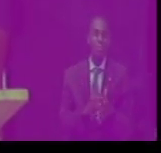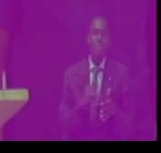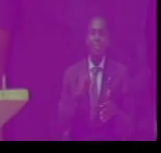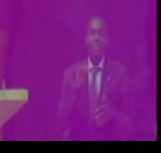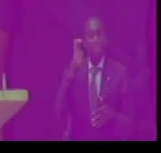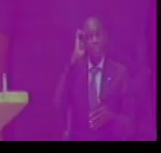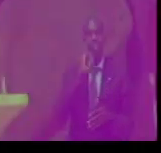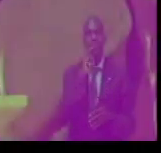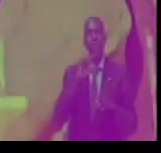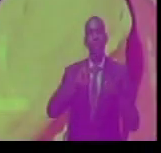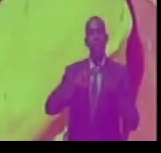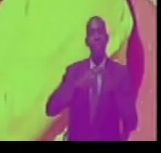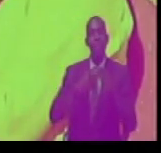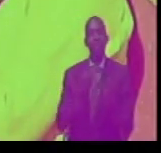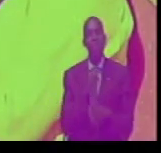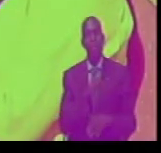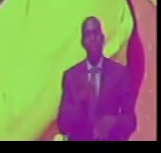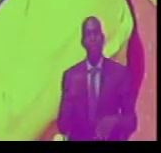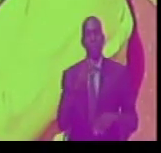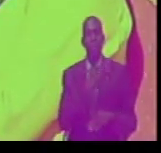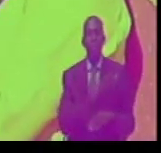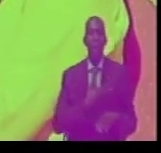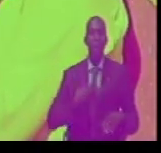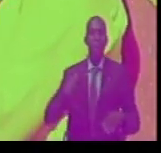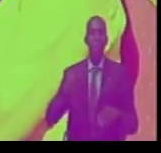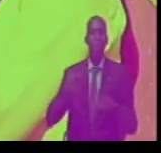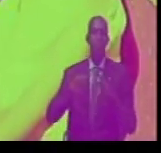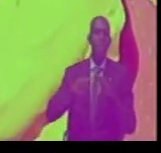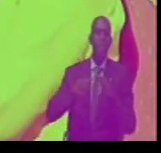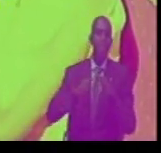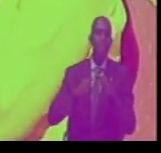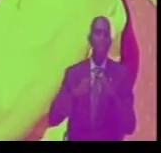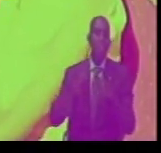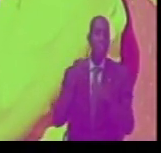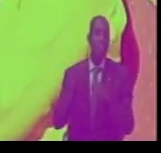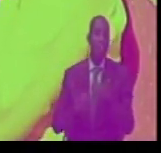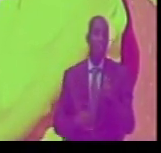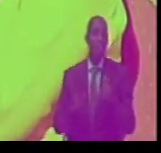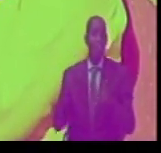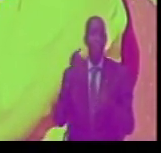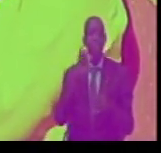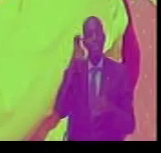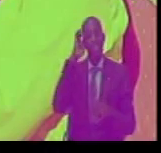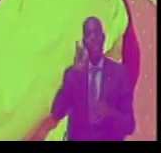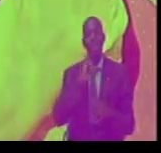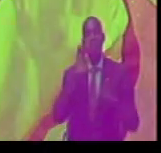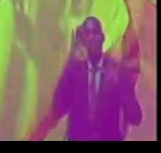sing and worship the Lord. He's the Alpha and Omega.